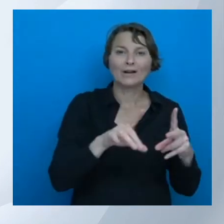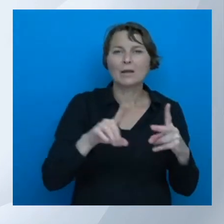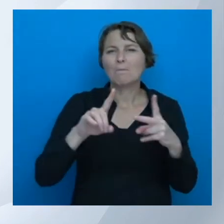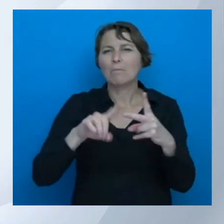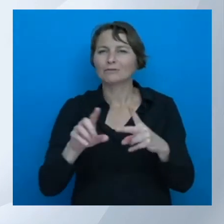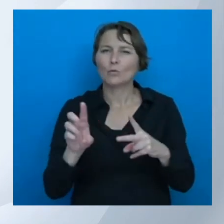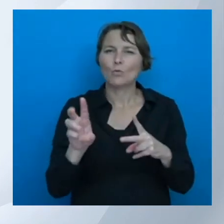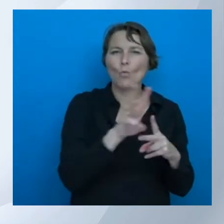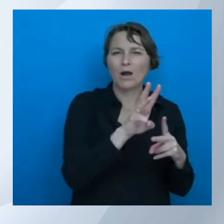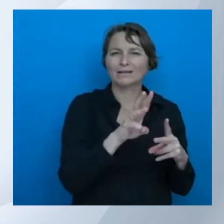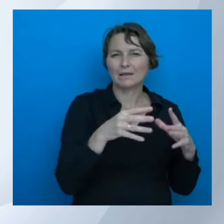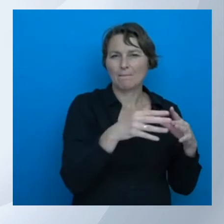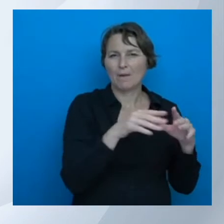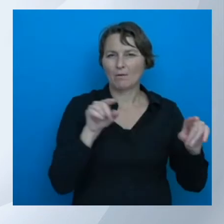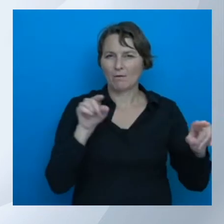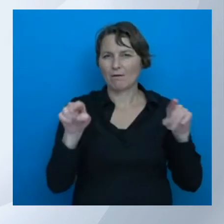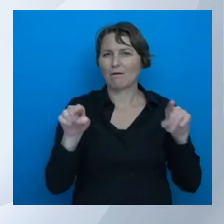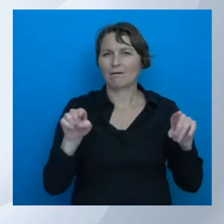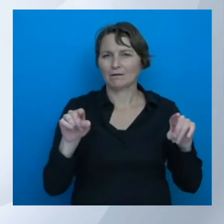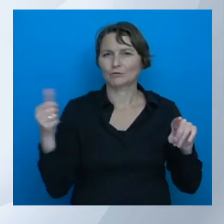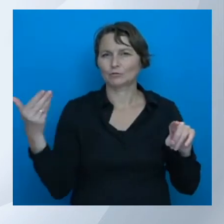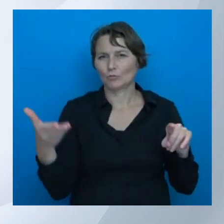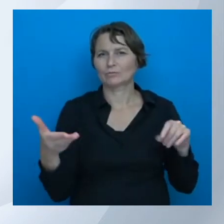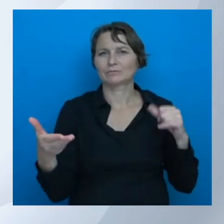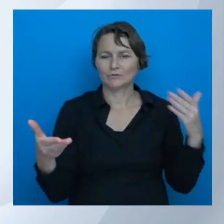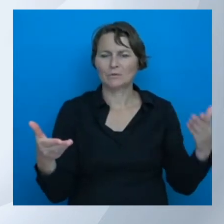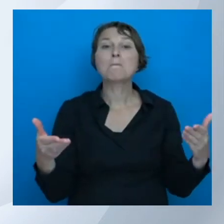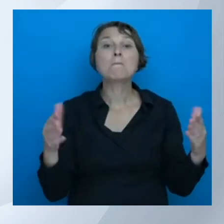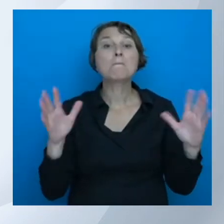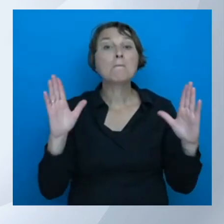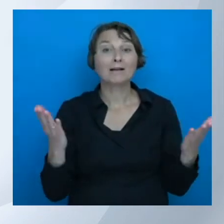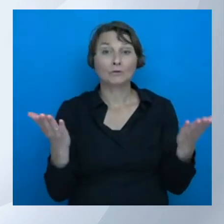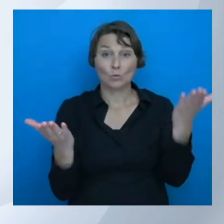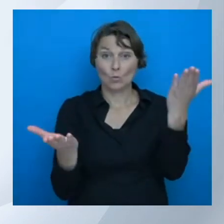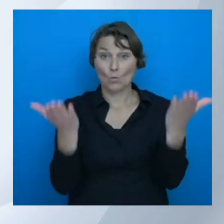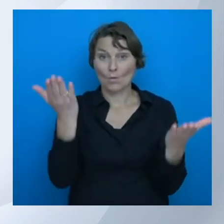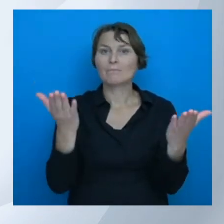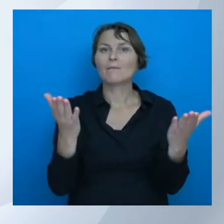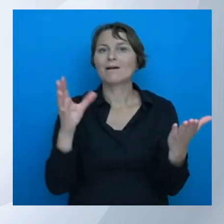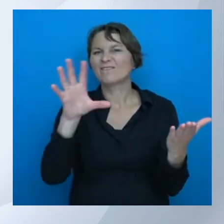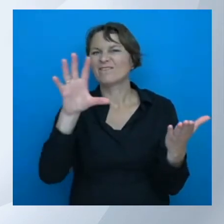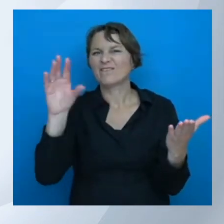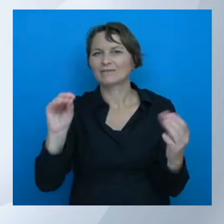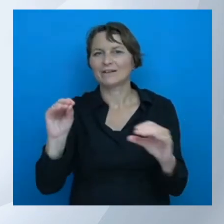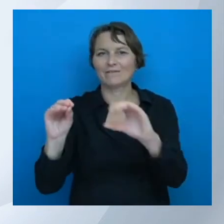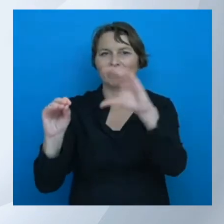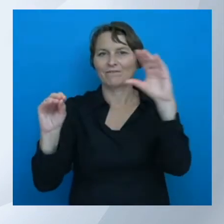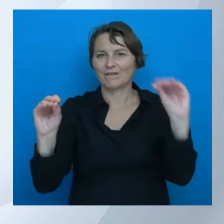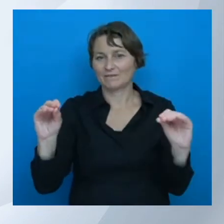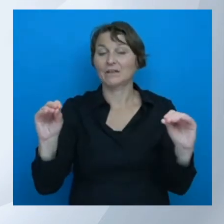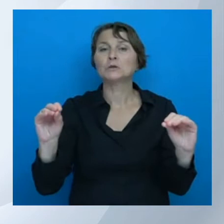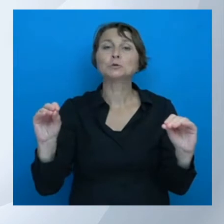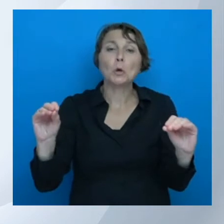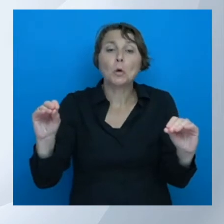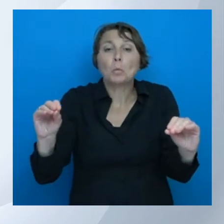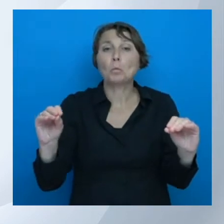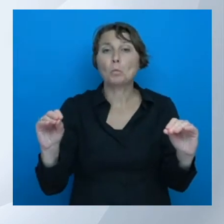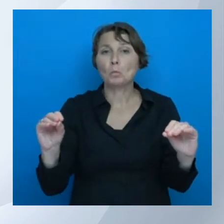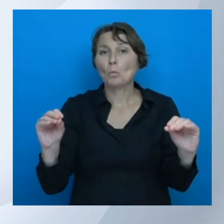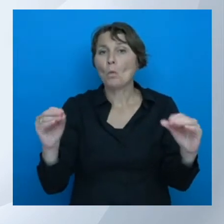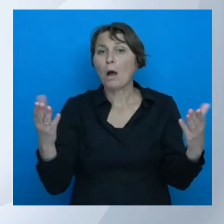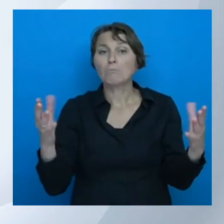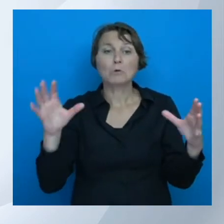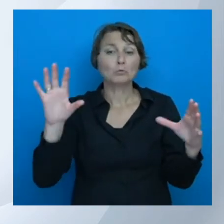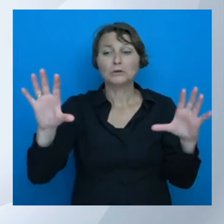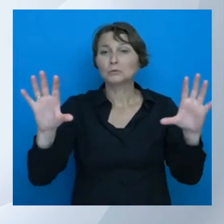I've set the weight of each of these to be 50-50, it's equal. It's going to serve me to whichever region that